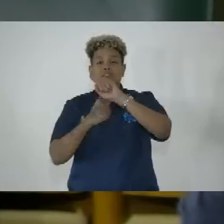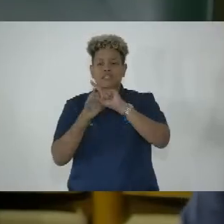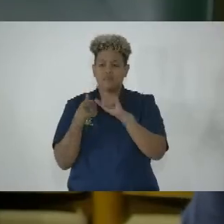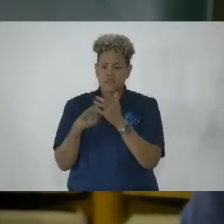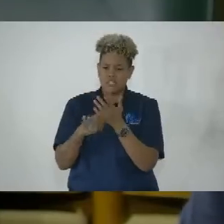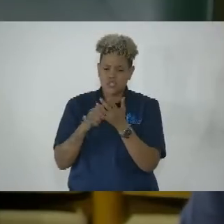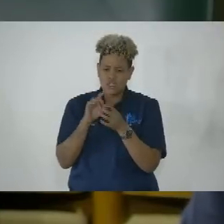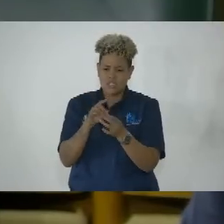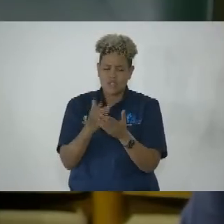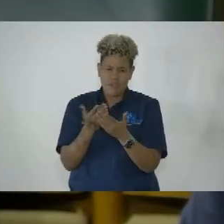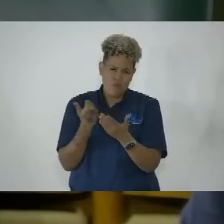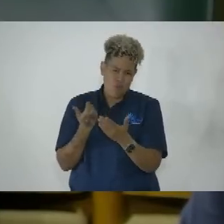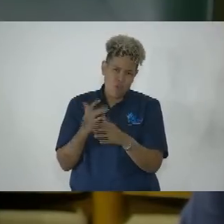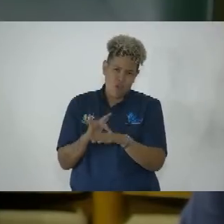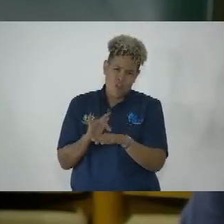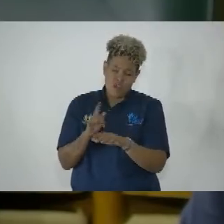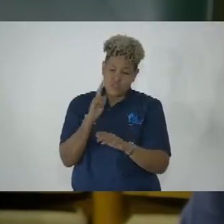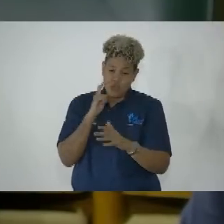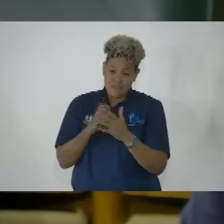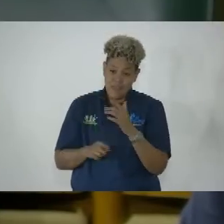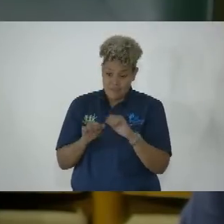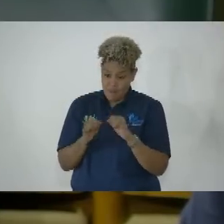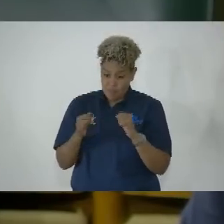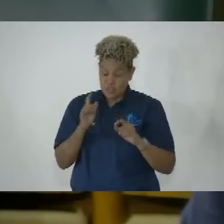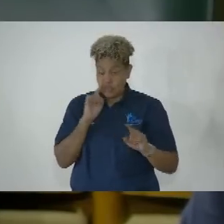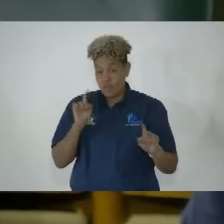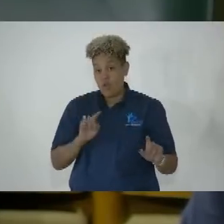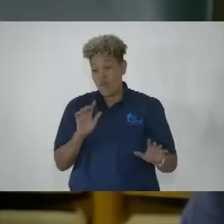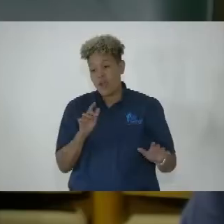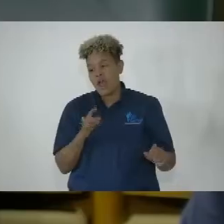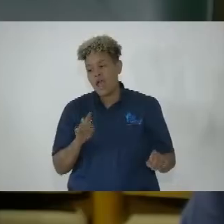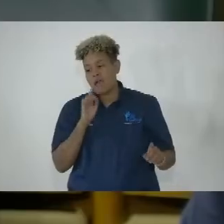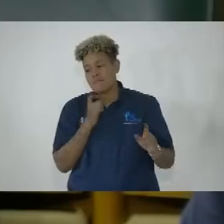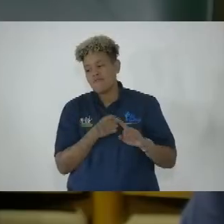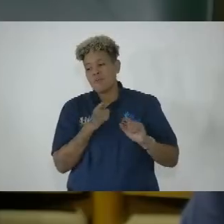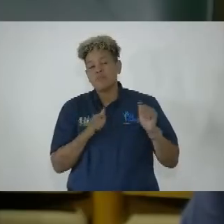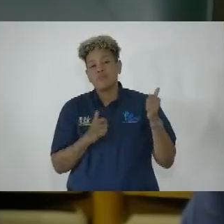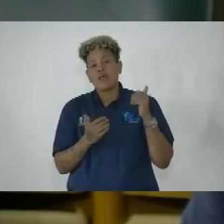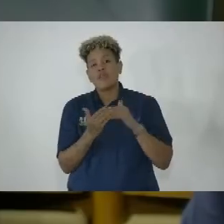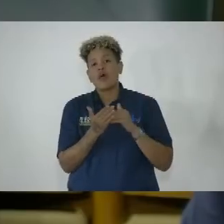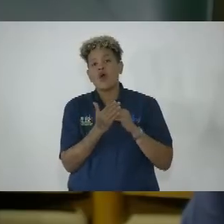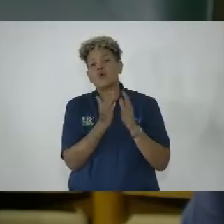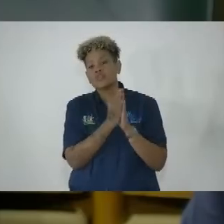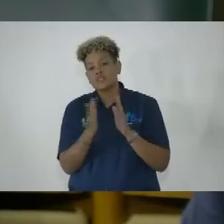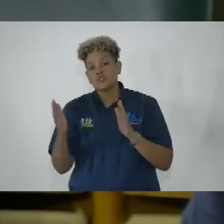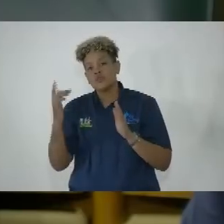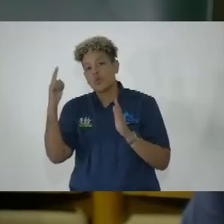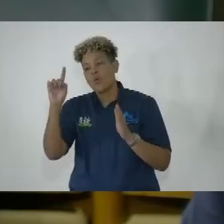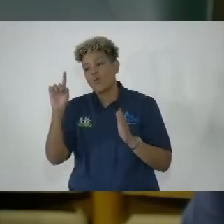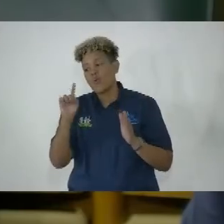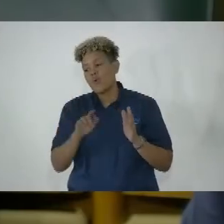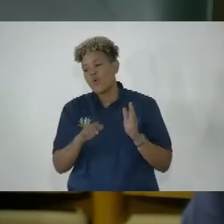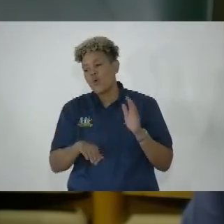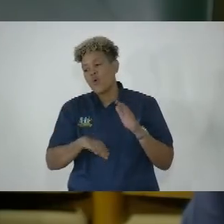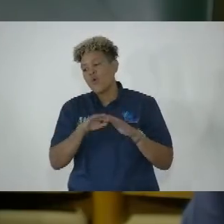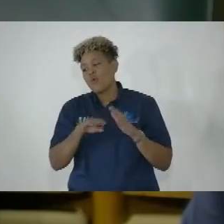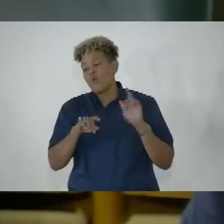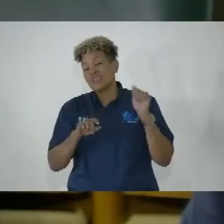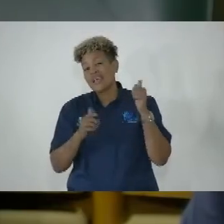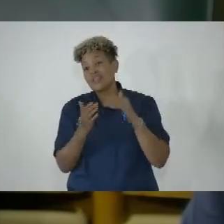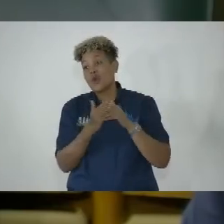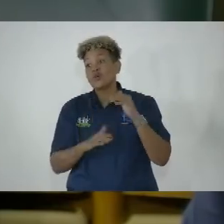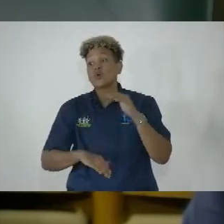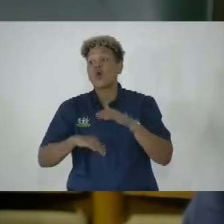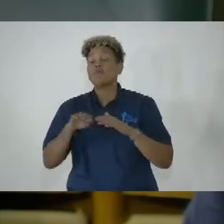discussed earlier. So the fine for breach of the order, Mr. President, moves from $10,000 up to $10,000 to up